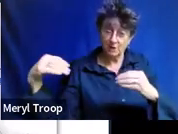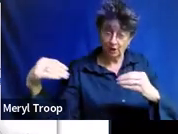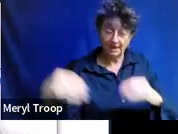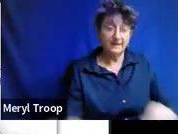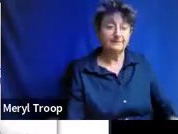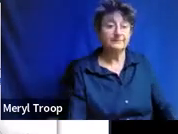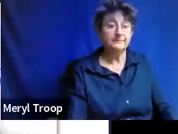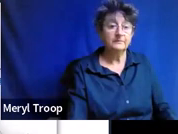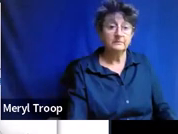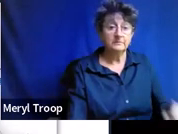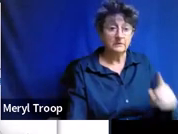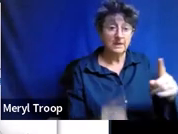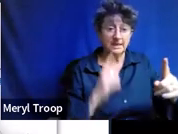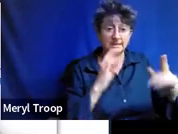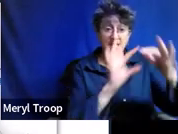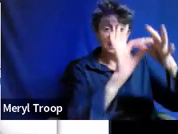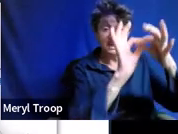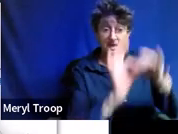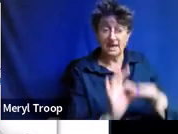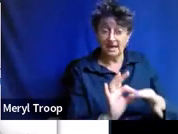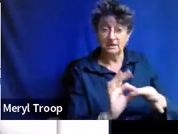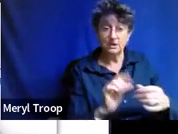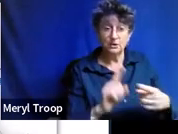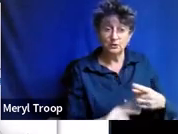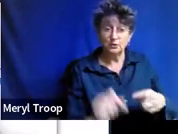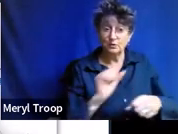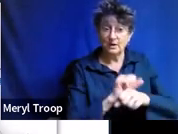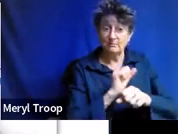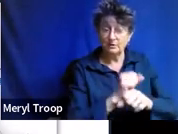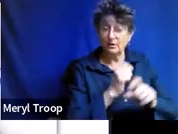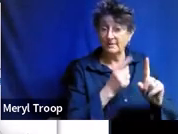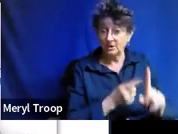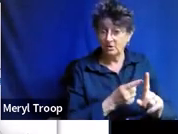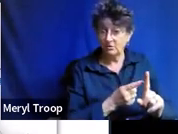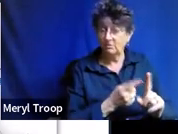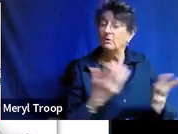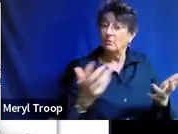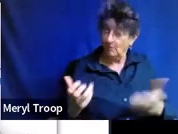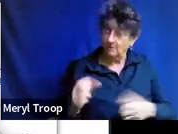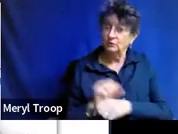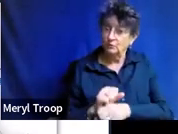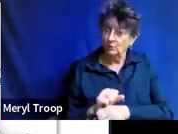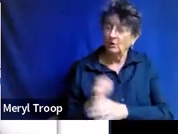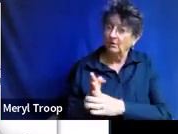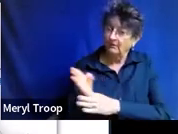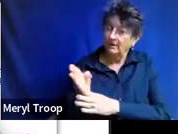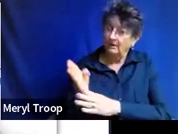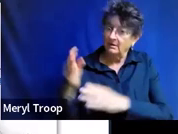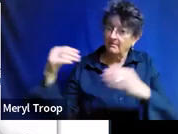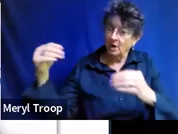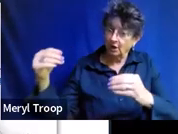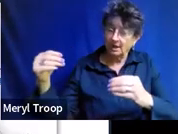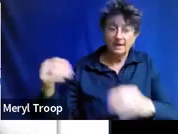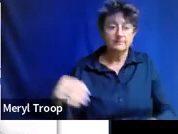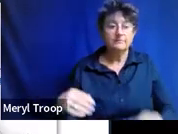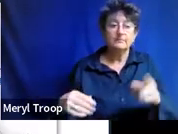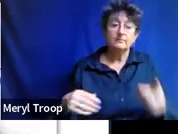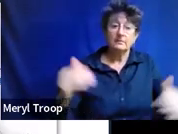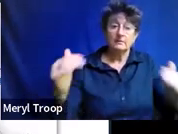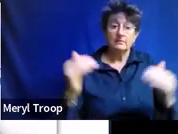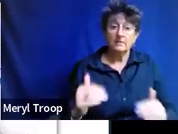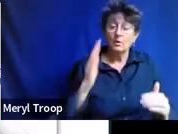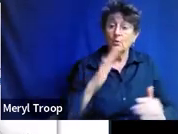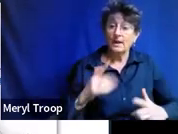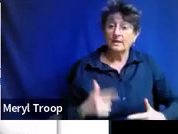you can see it's tied to the employment goal. They want to work in the field of marketing. They will live independently and